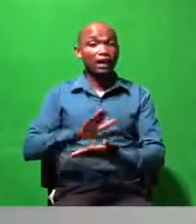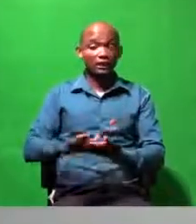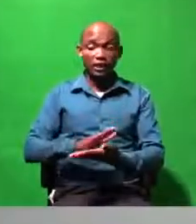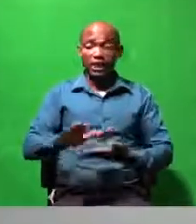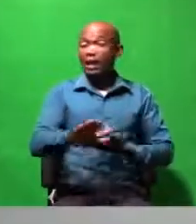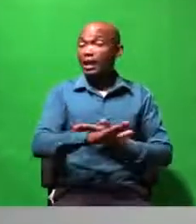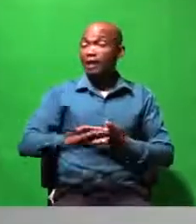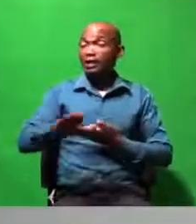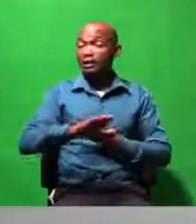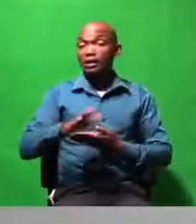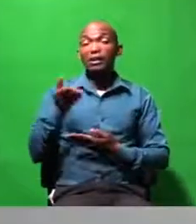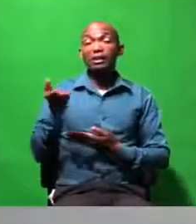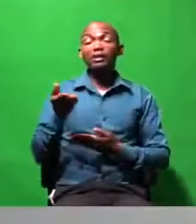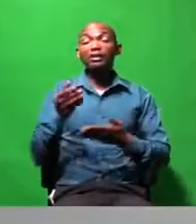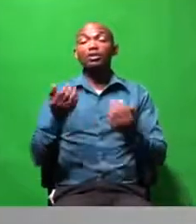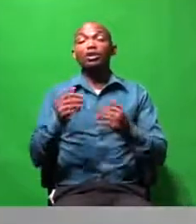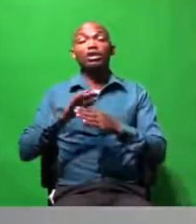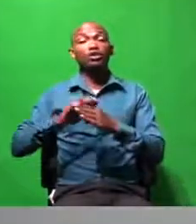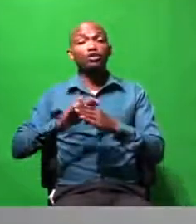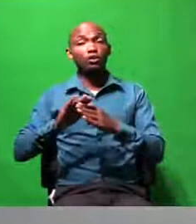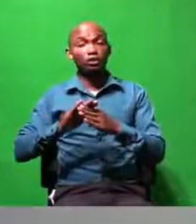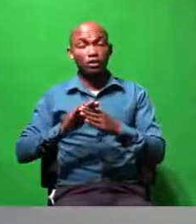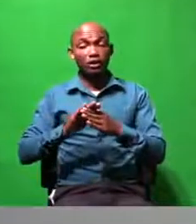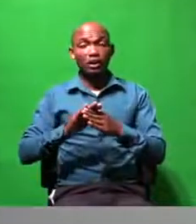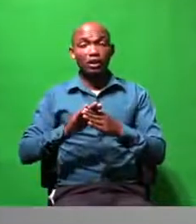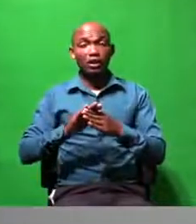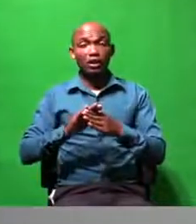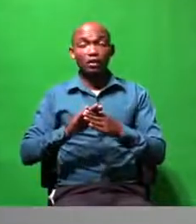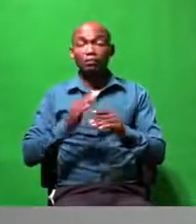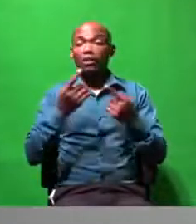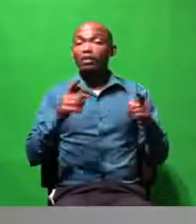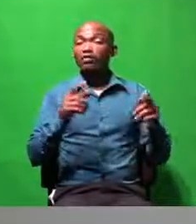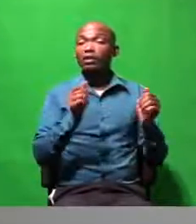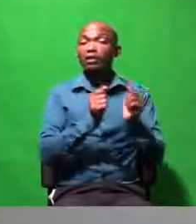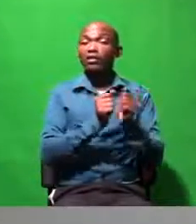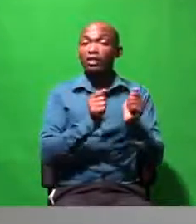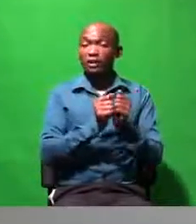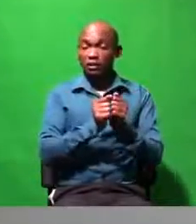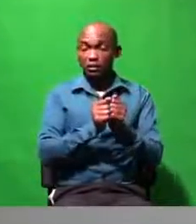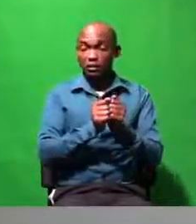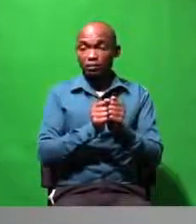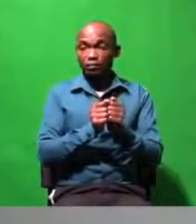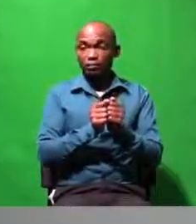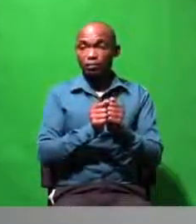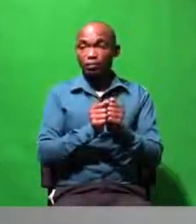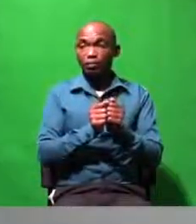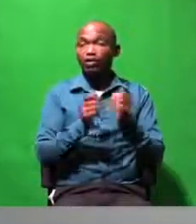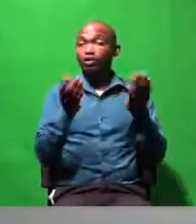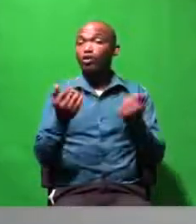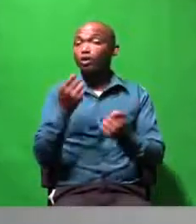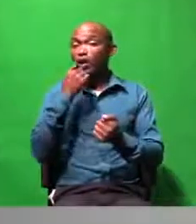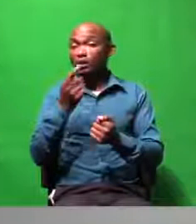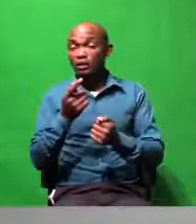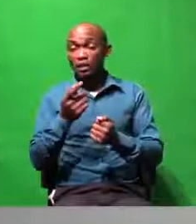So this can use a different equipment that maybe can be used. So we can say